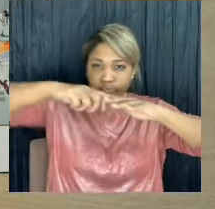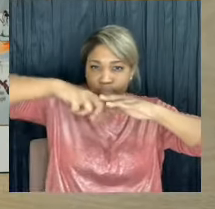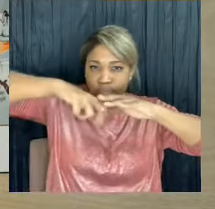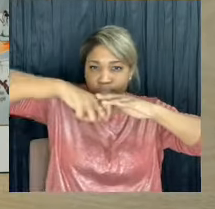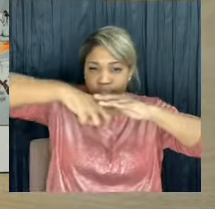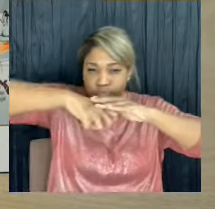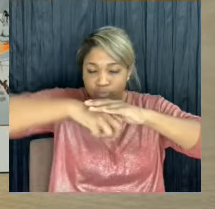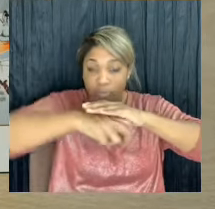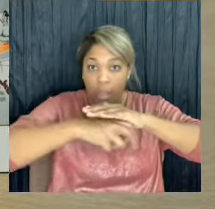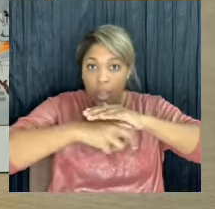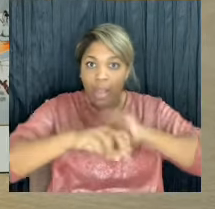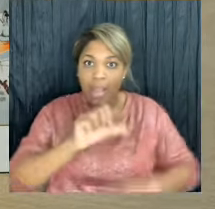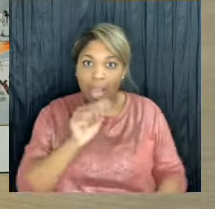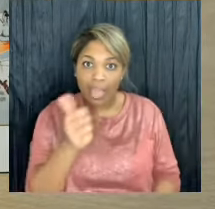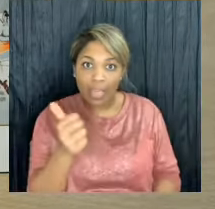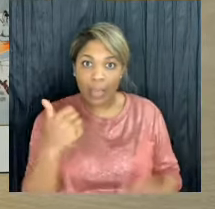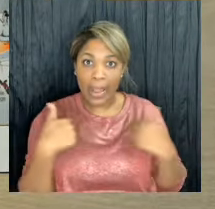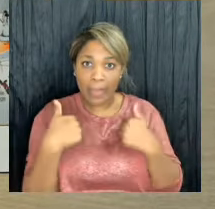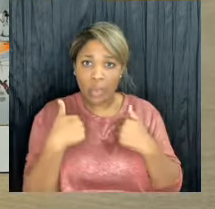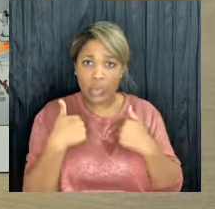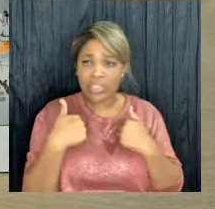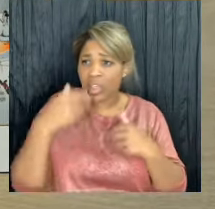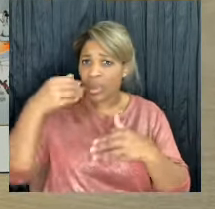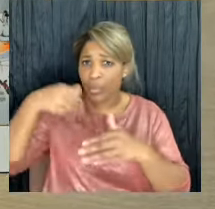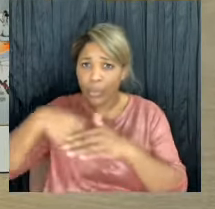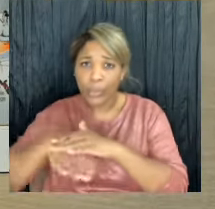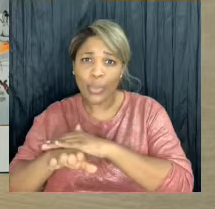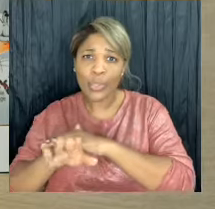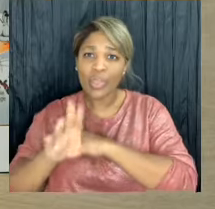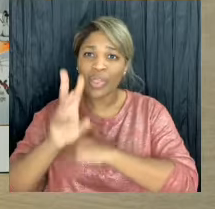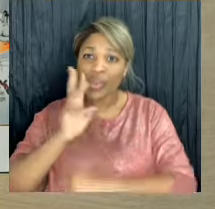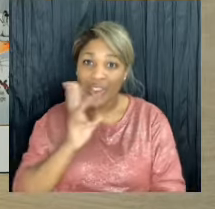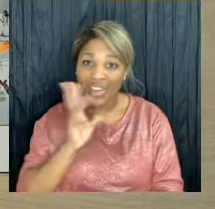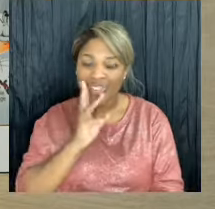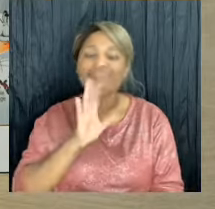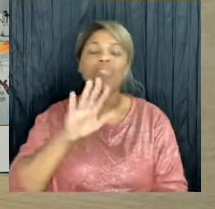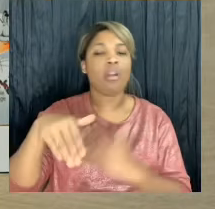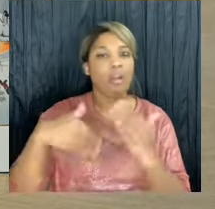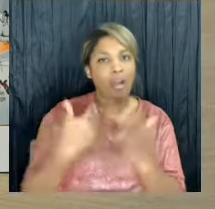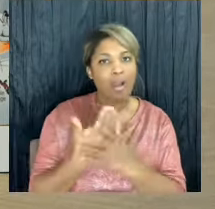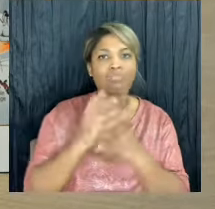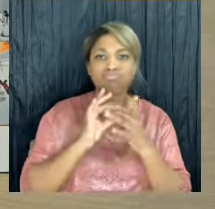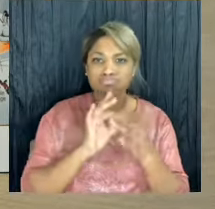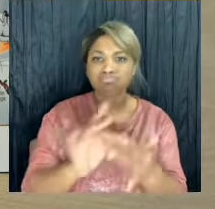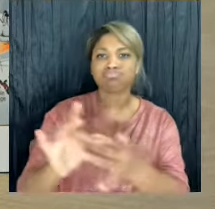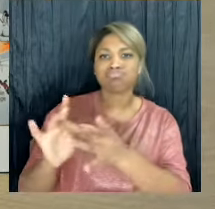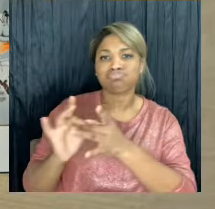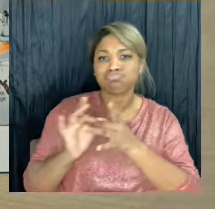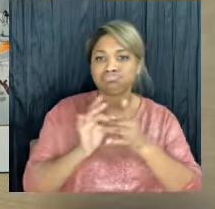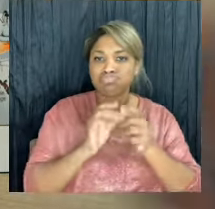other animals will go into the water. They're all interacting with their environment.